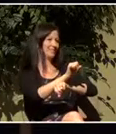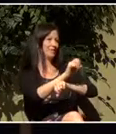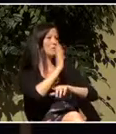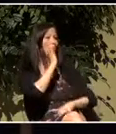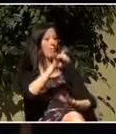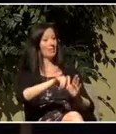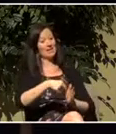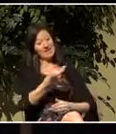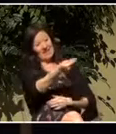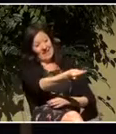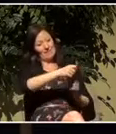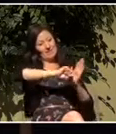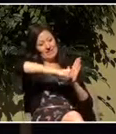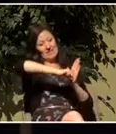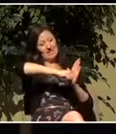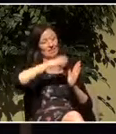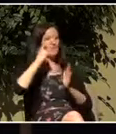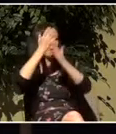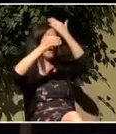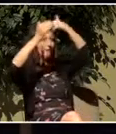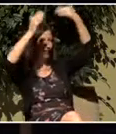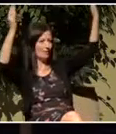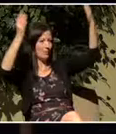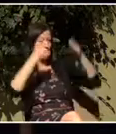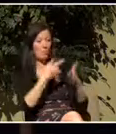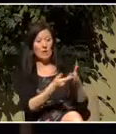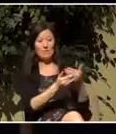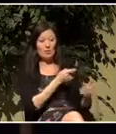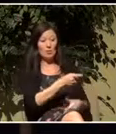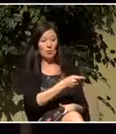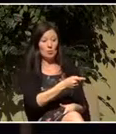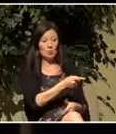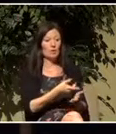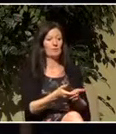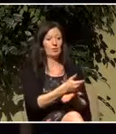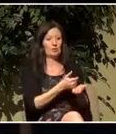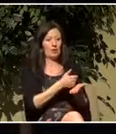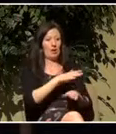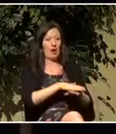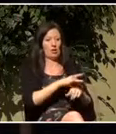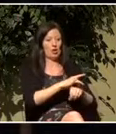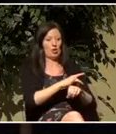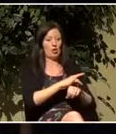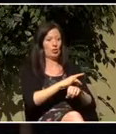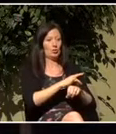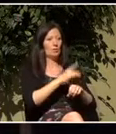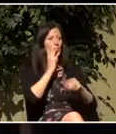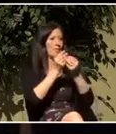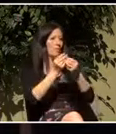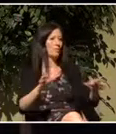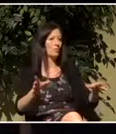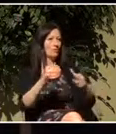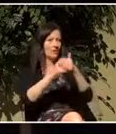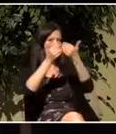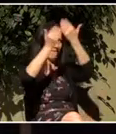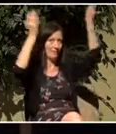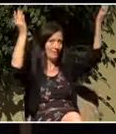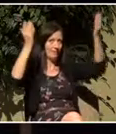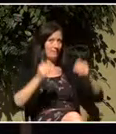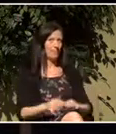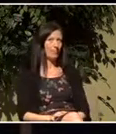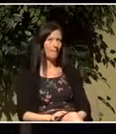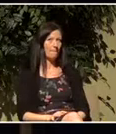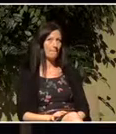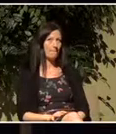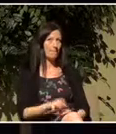of heaven, and whatever you bind on earth will be bound in heaven, and whatever you loose on the earth will be loosed in heaven." Then